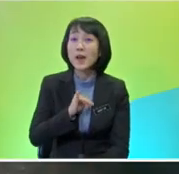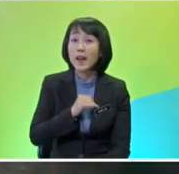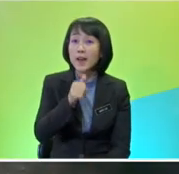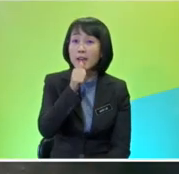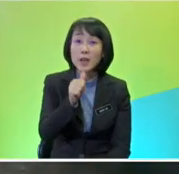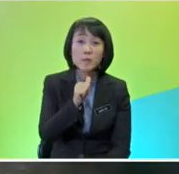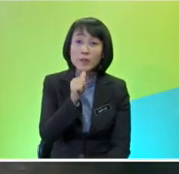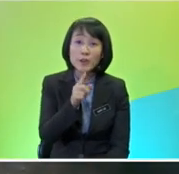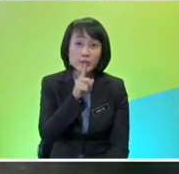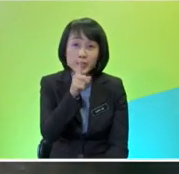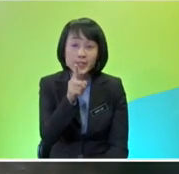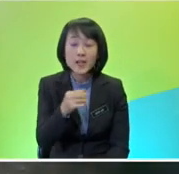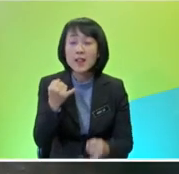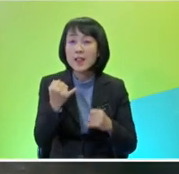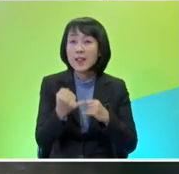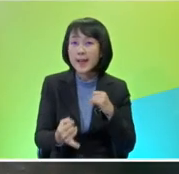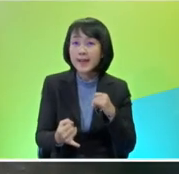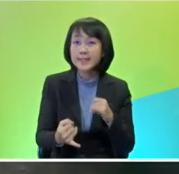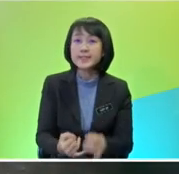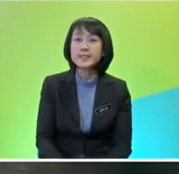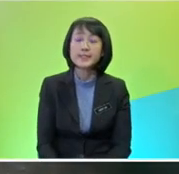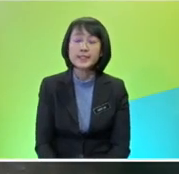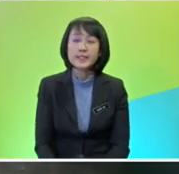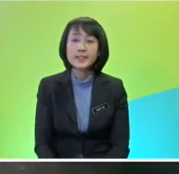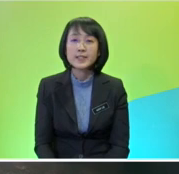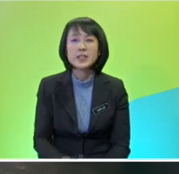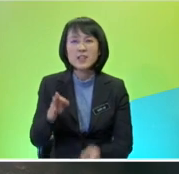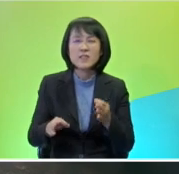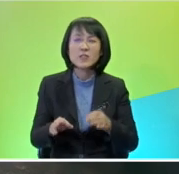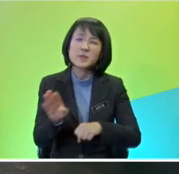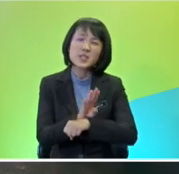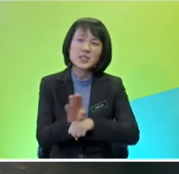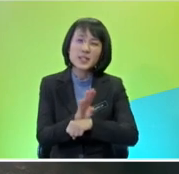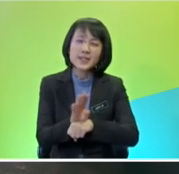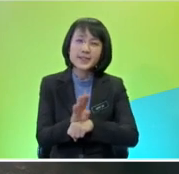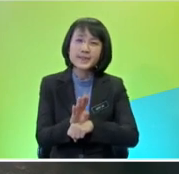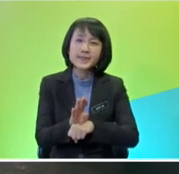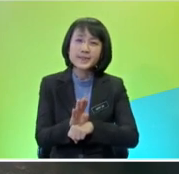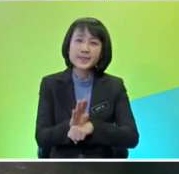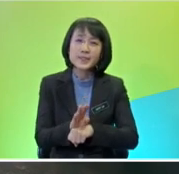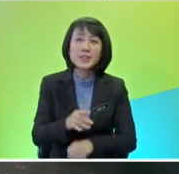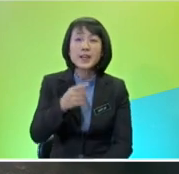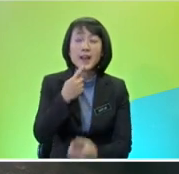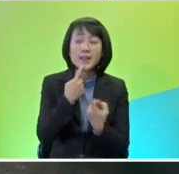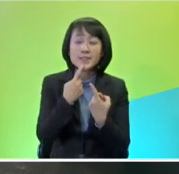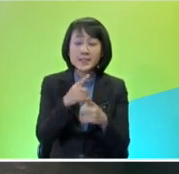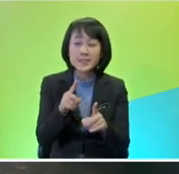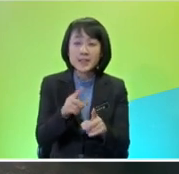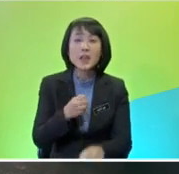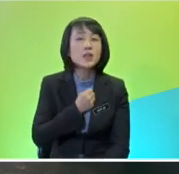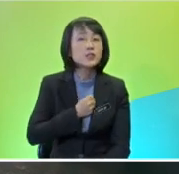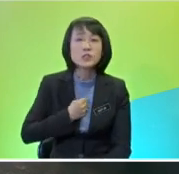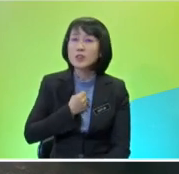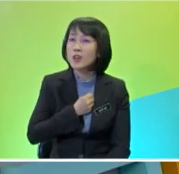And last but not least, if you have occupied with something, if you have something else to do, you can say politely, sorry, I don't want